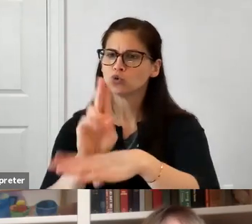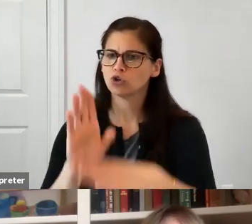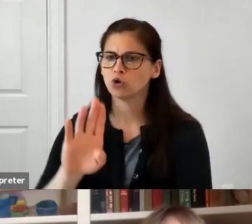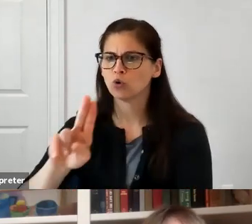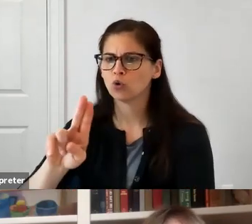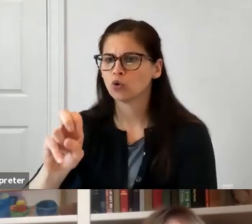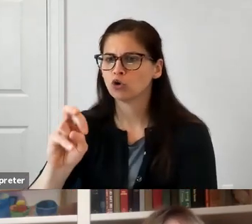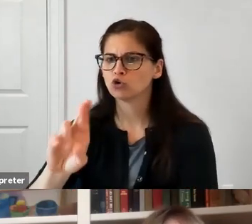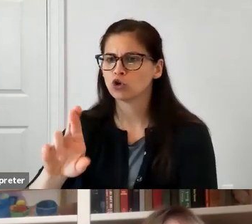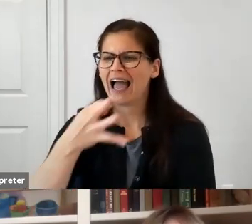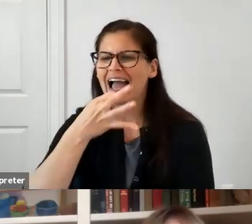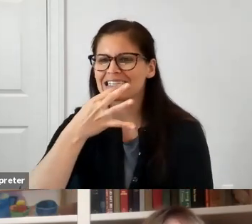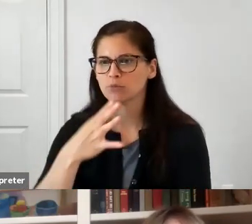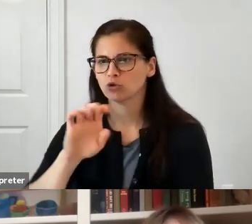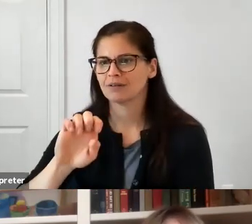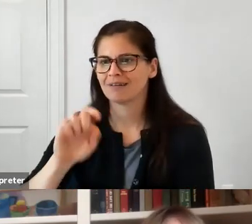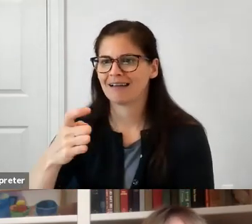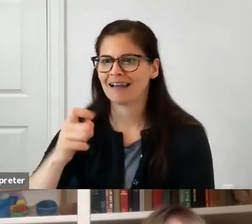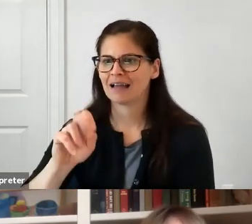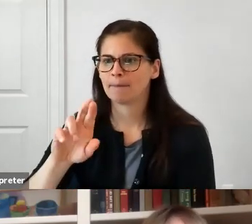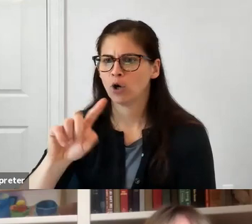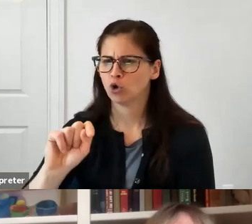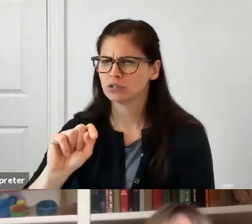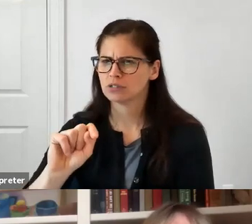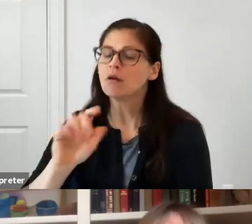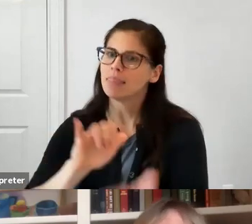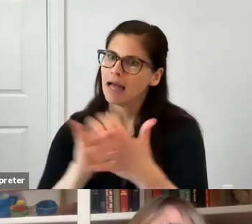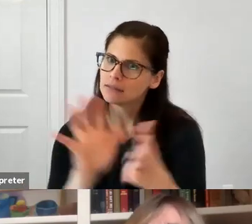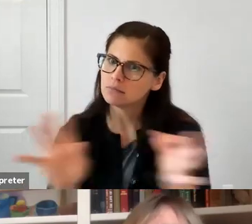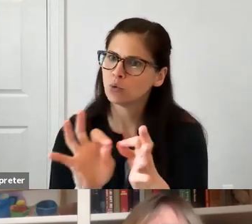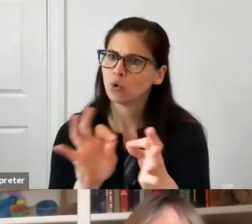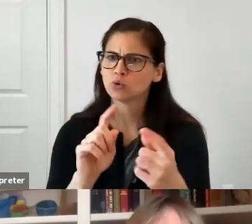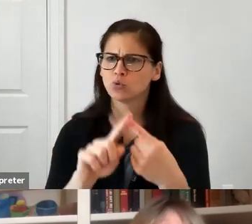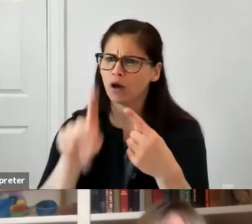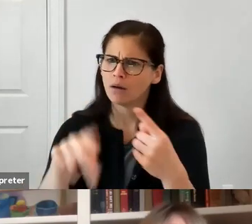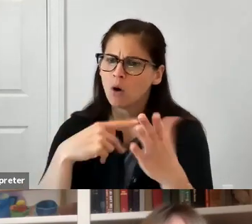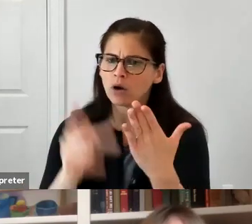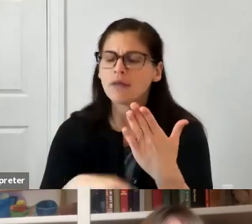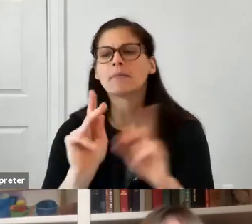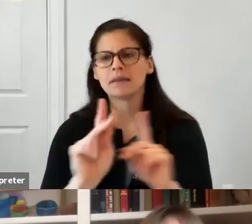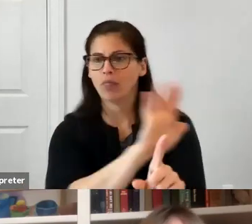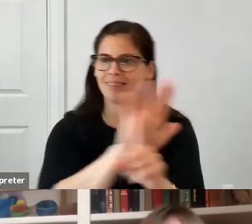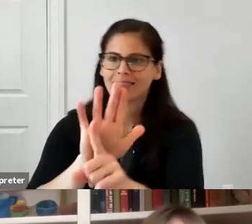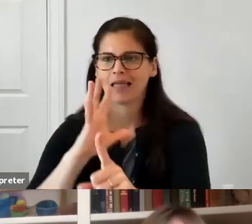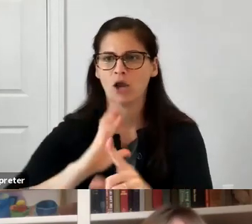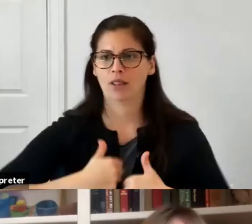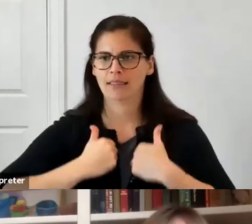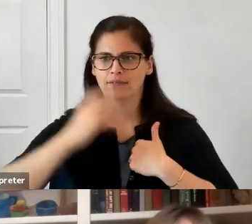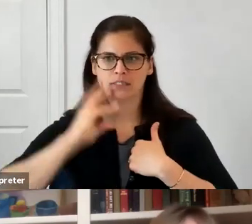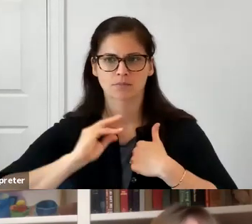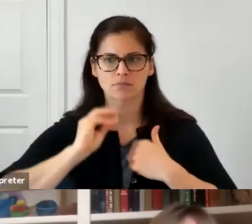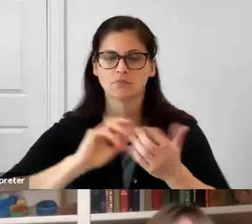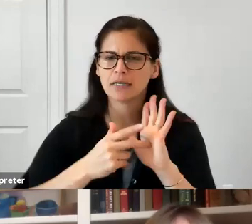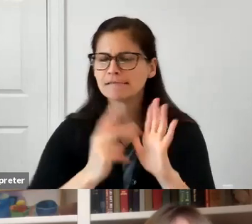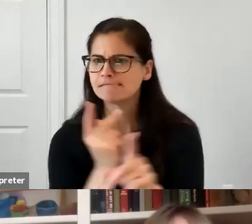really core to the UP program. Can you talk, user experts are people with lived experiences navigating the world,